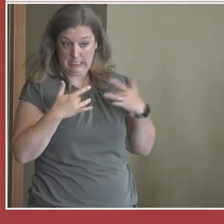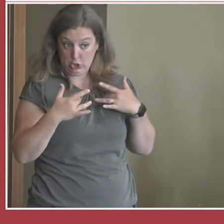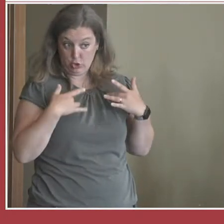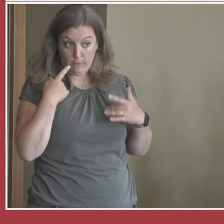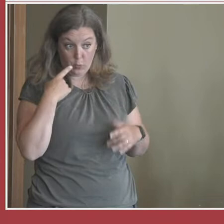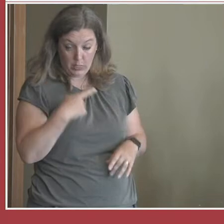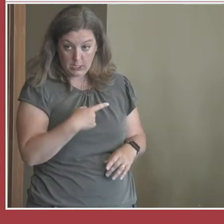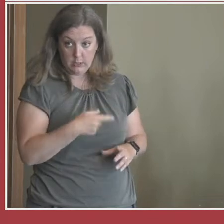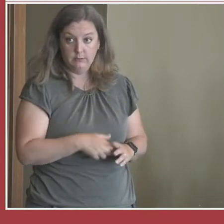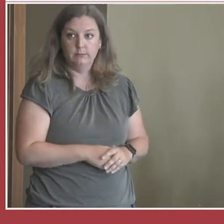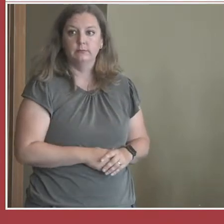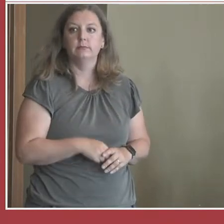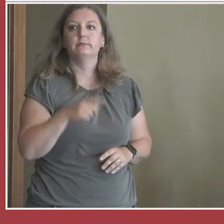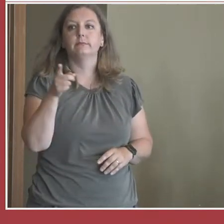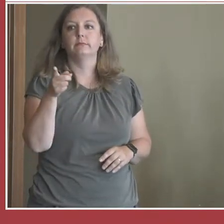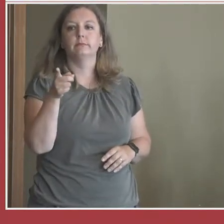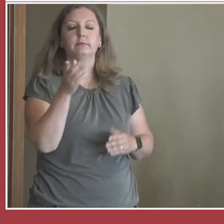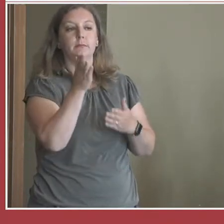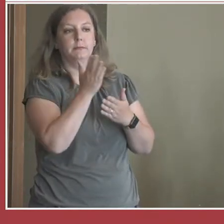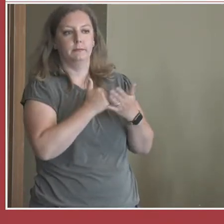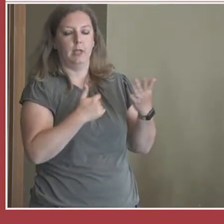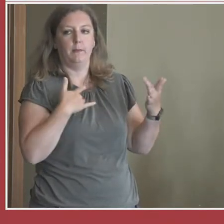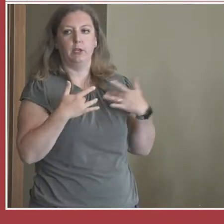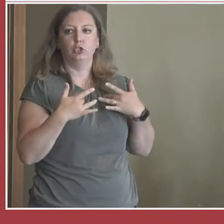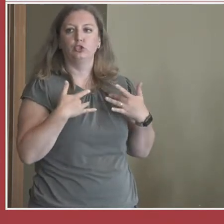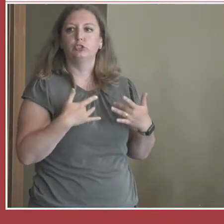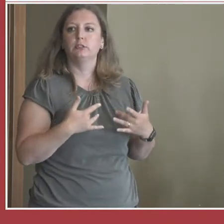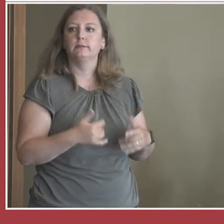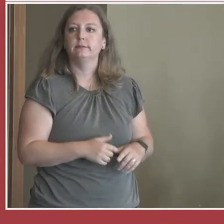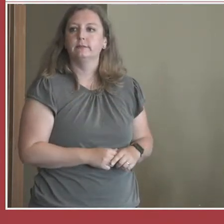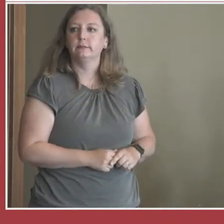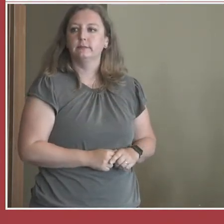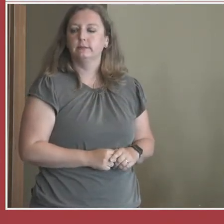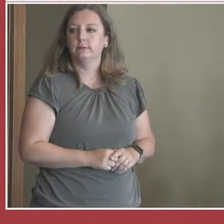way this is laid out. Part of the concerns that,